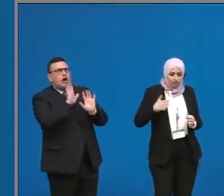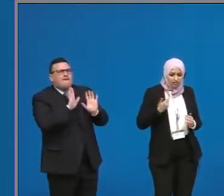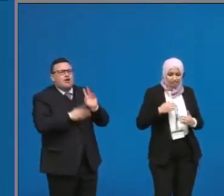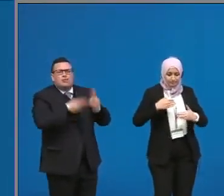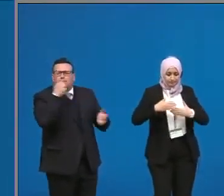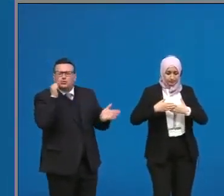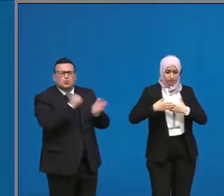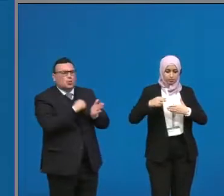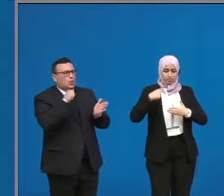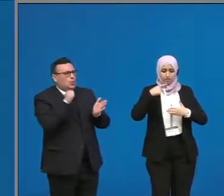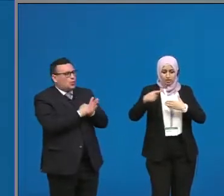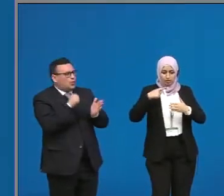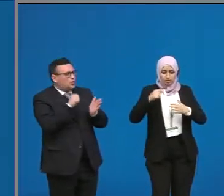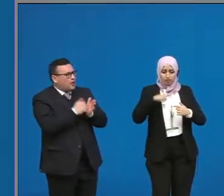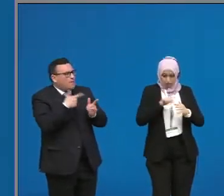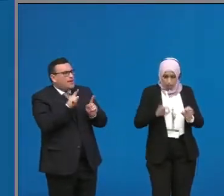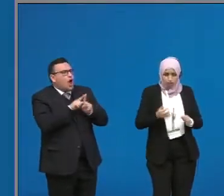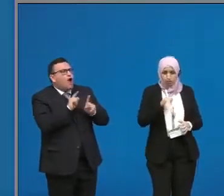situated disability.